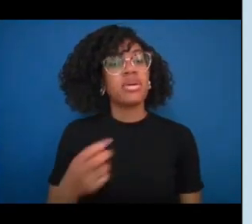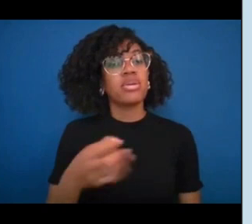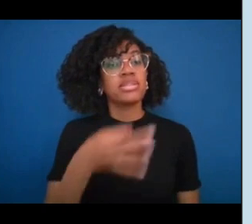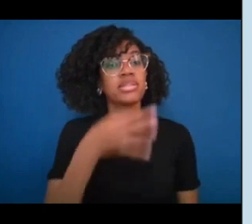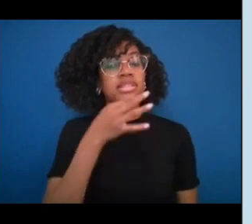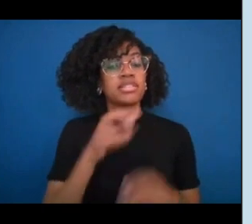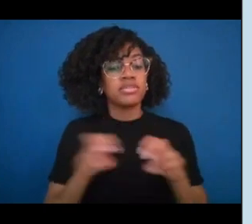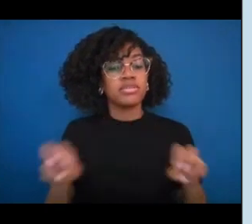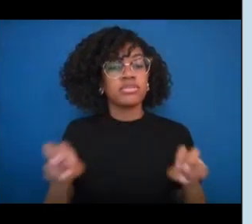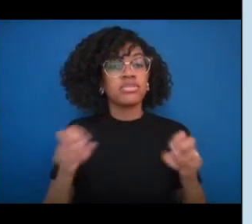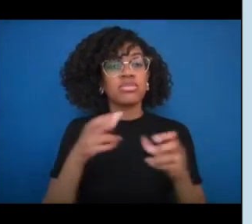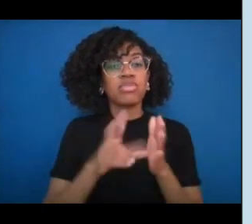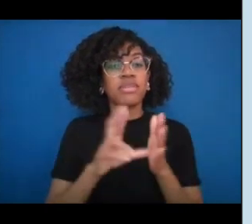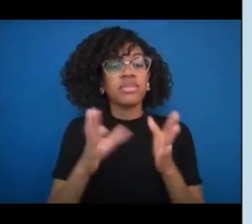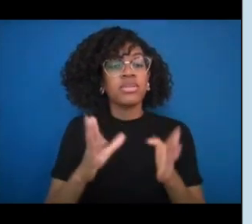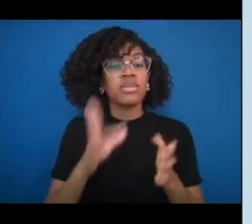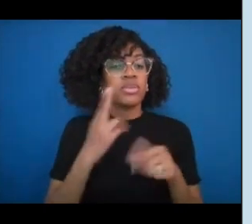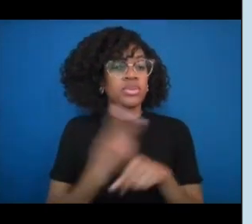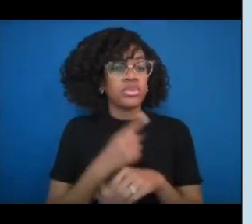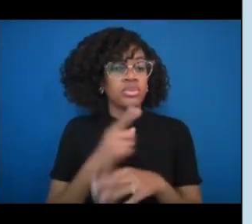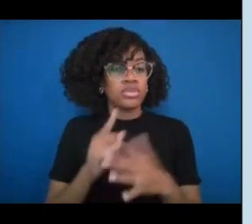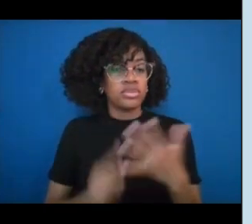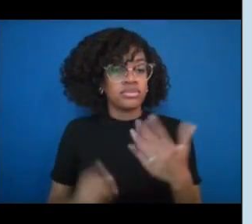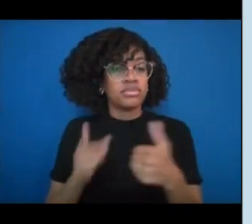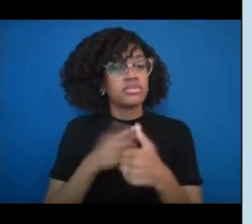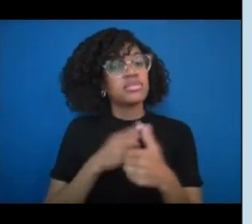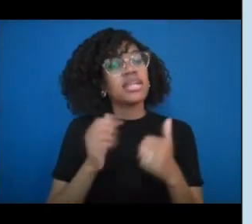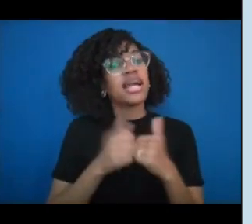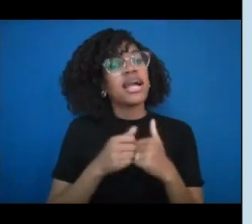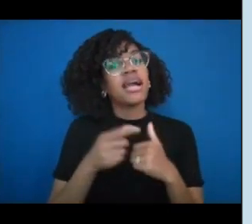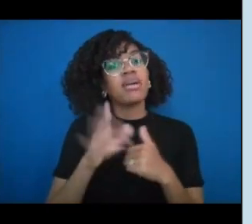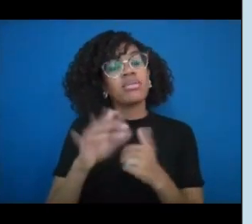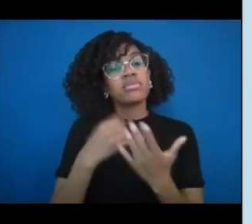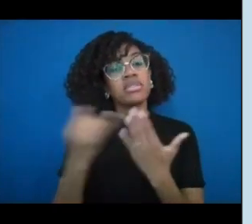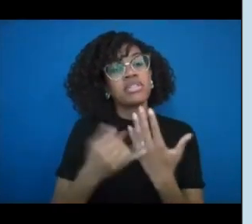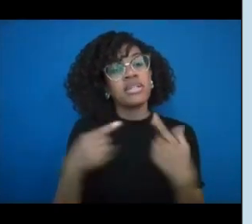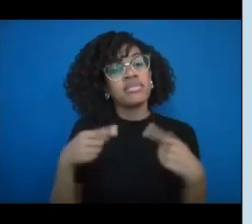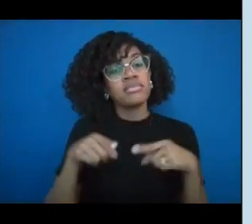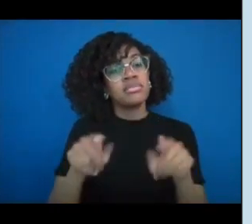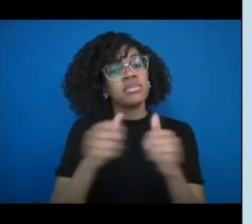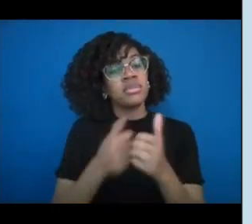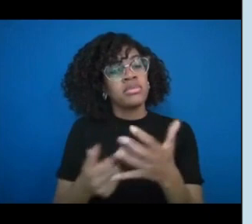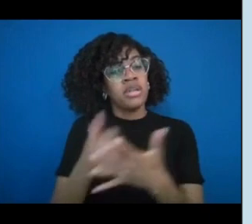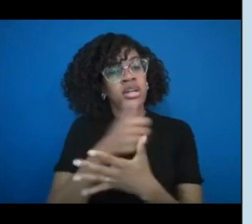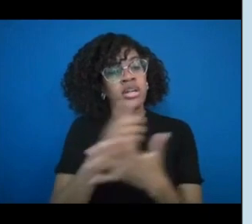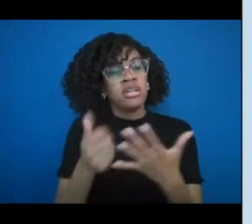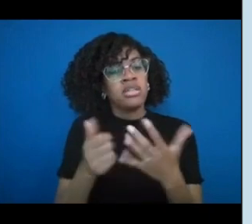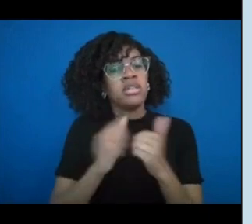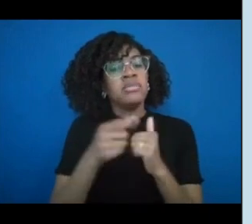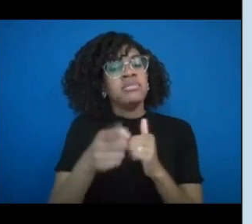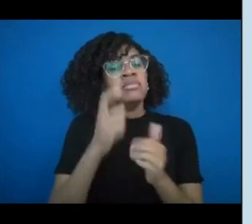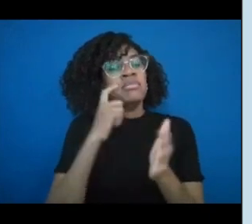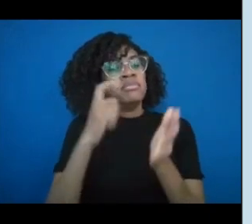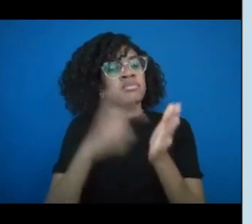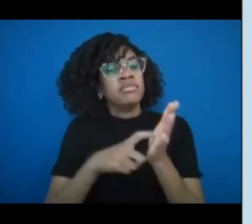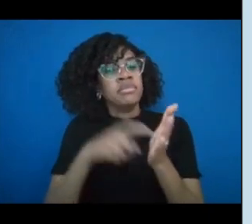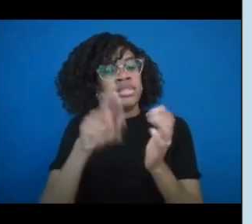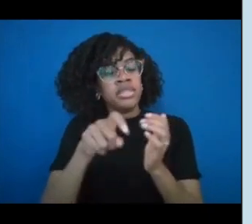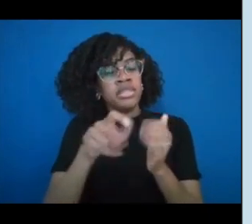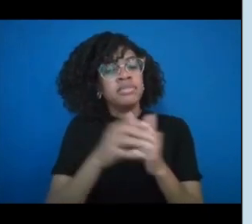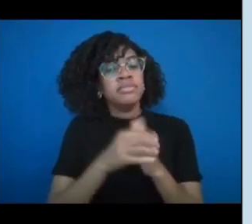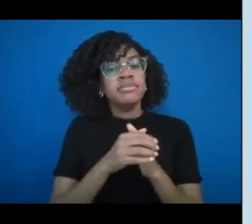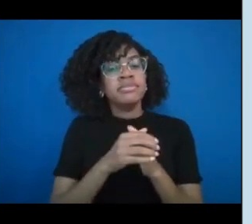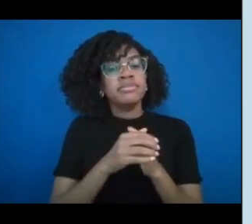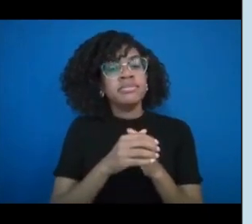use. Overall alignment with priorities, how well you identified the needs, the quality of the